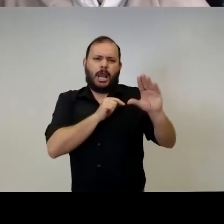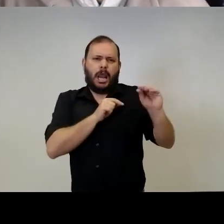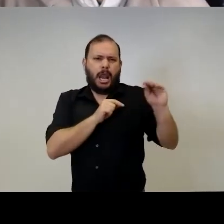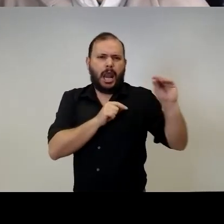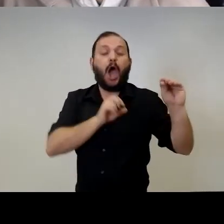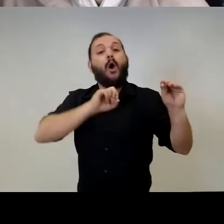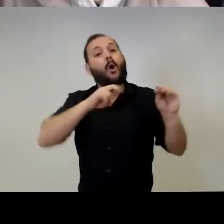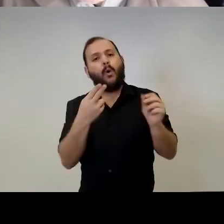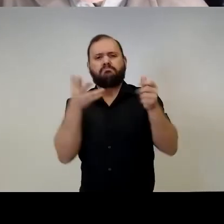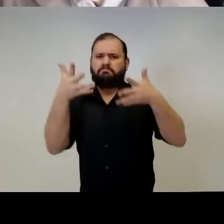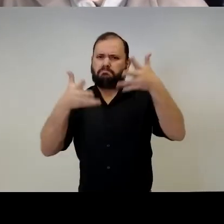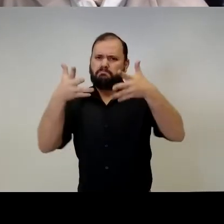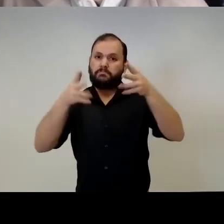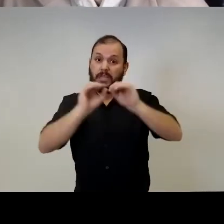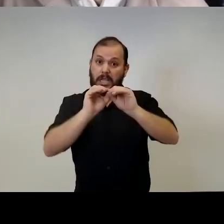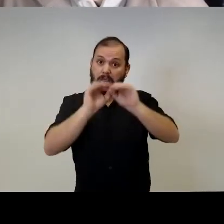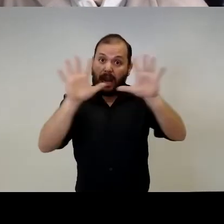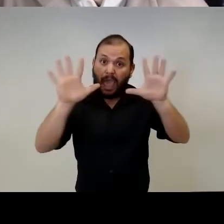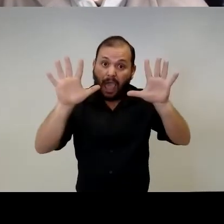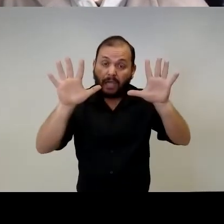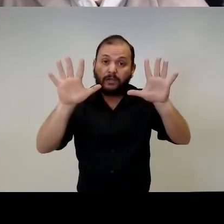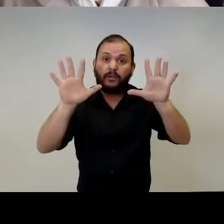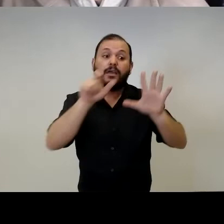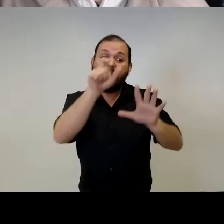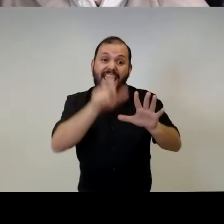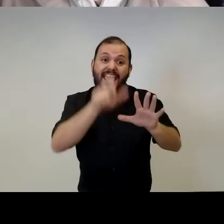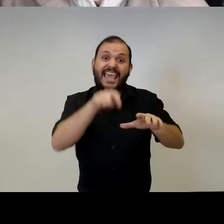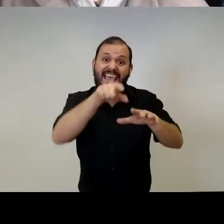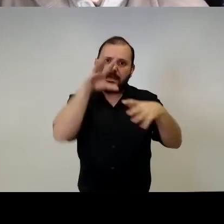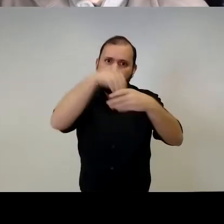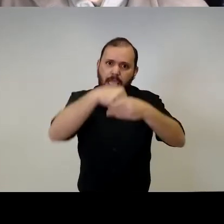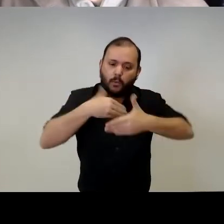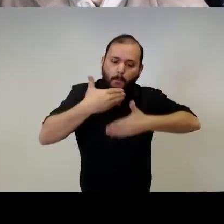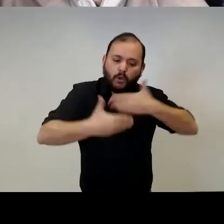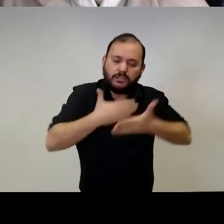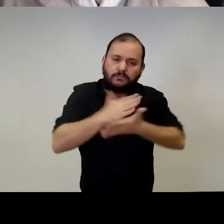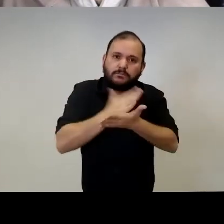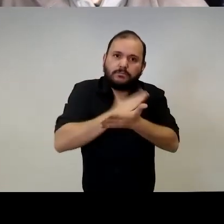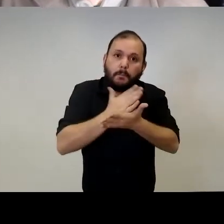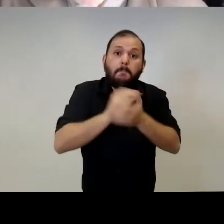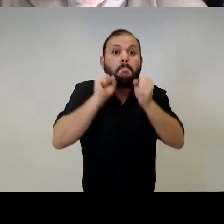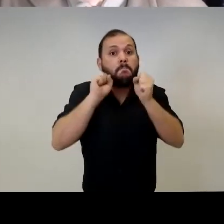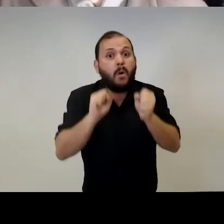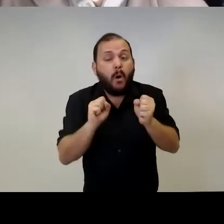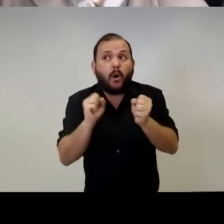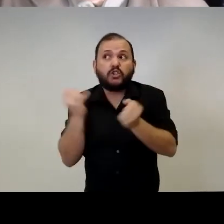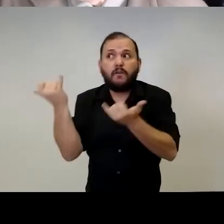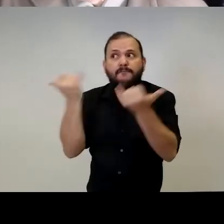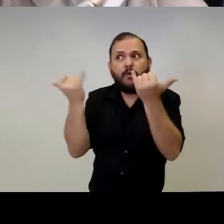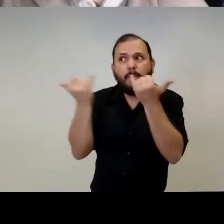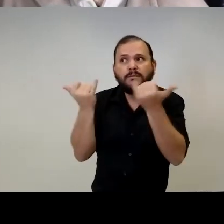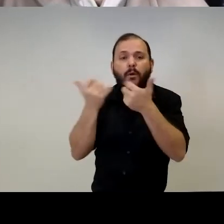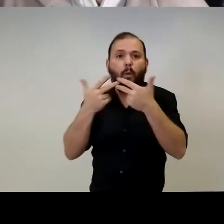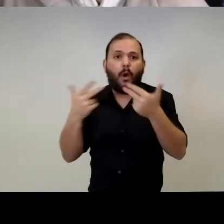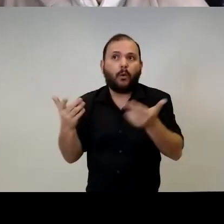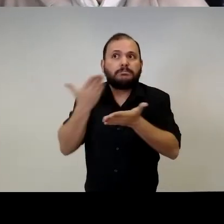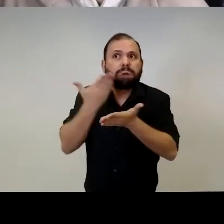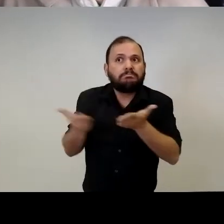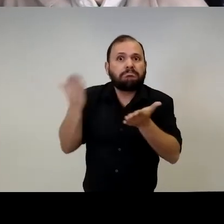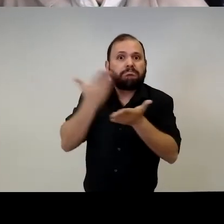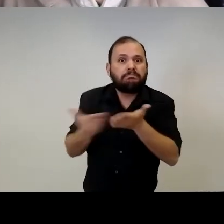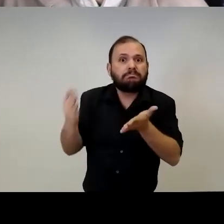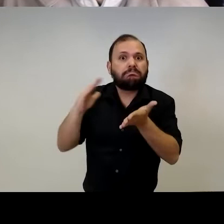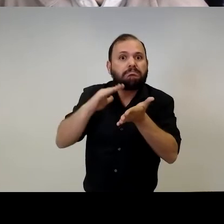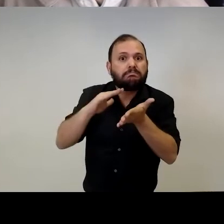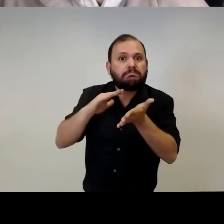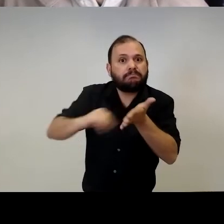some information is lost for various reasons, still people understand more from the interpreter than they would